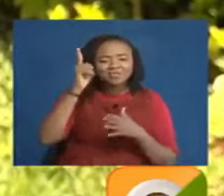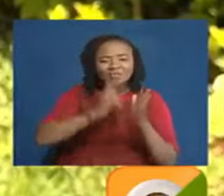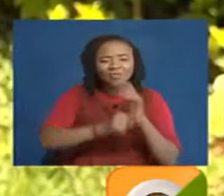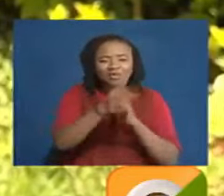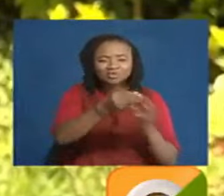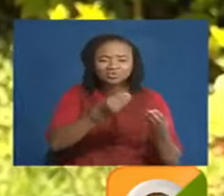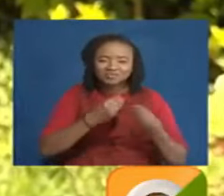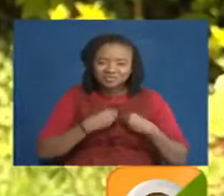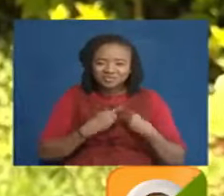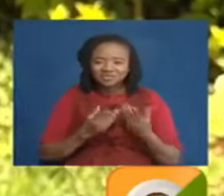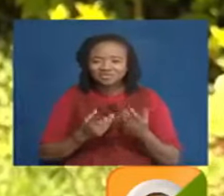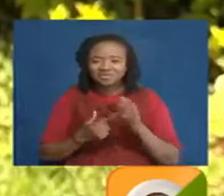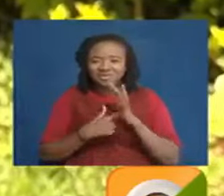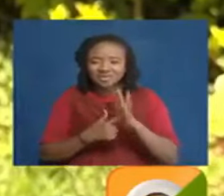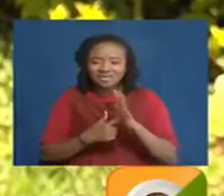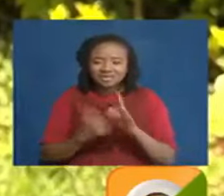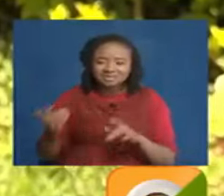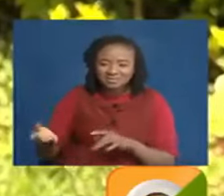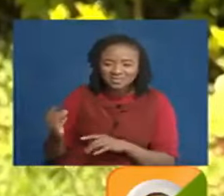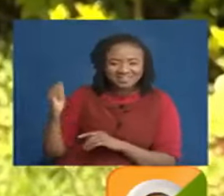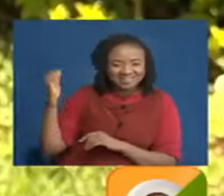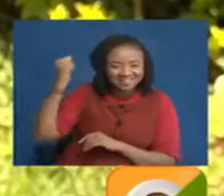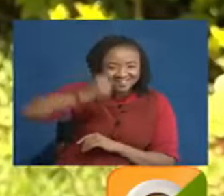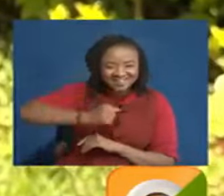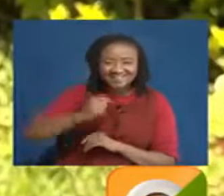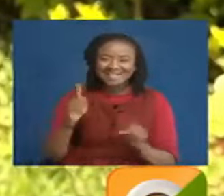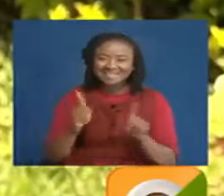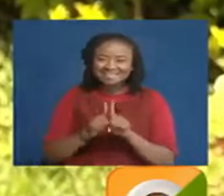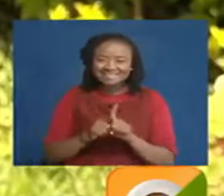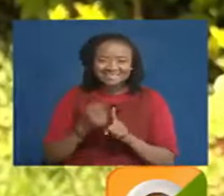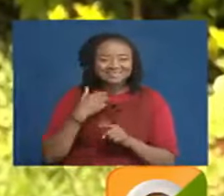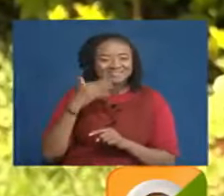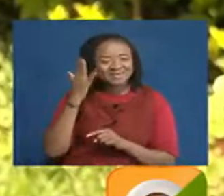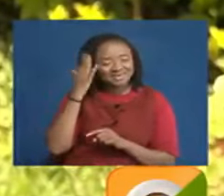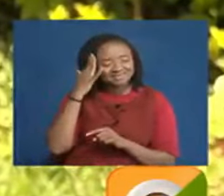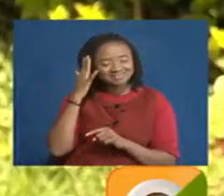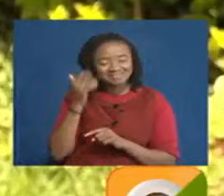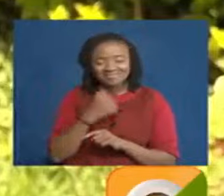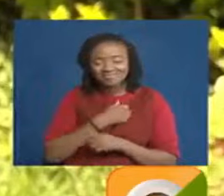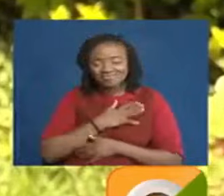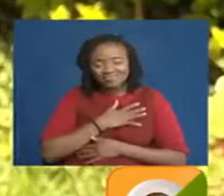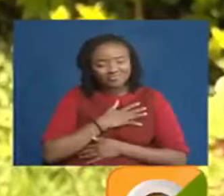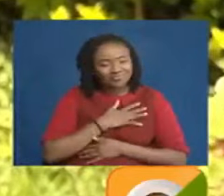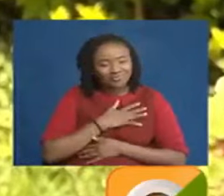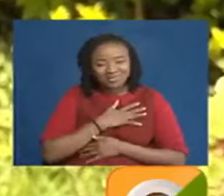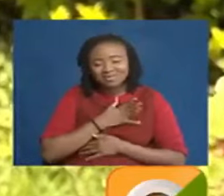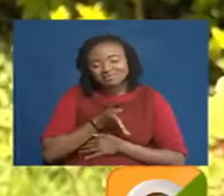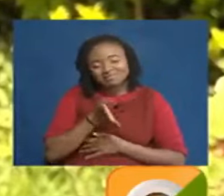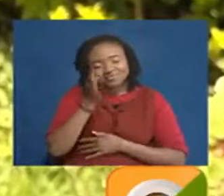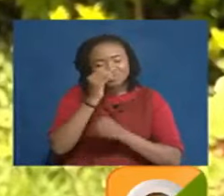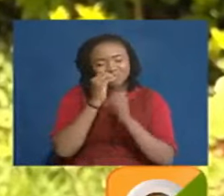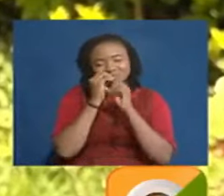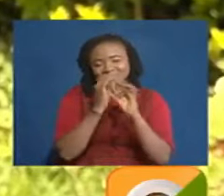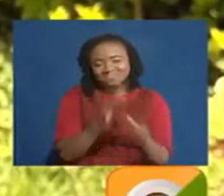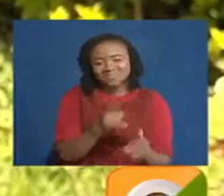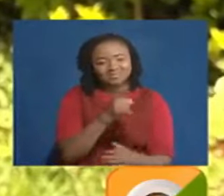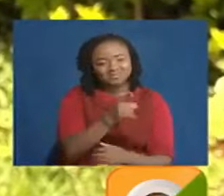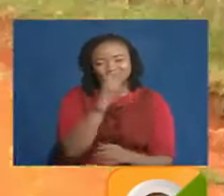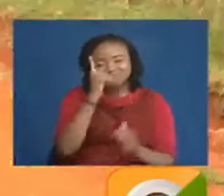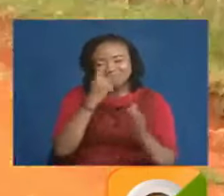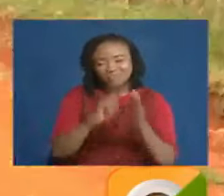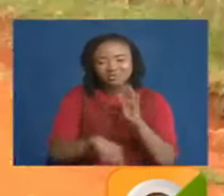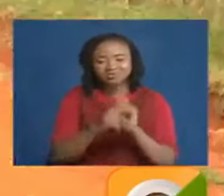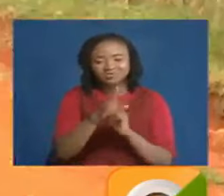such as this blanket. I don't know even this blanket. I wish God may praise you what you have done for